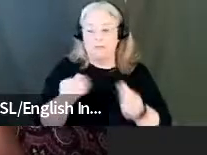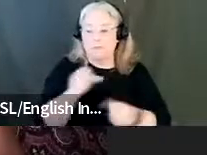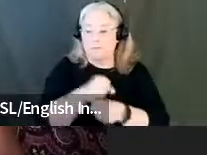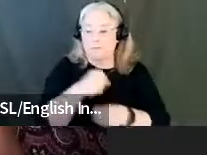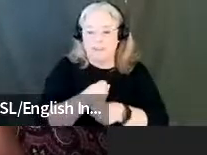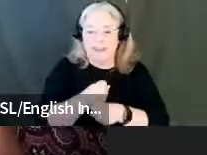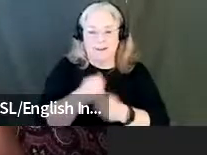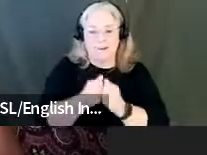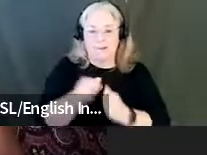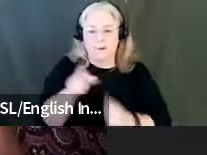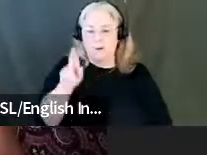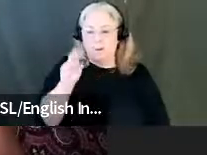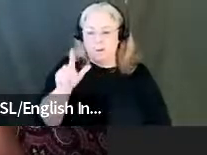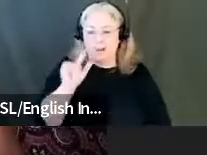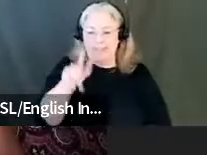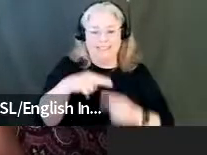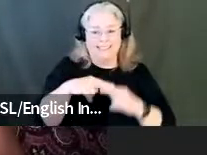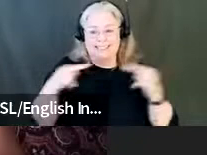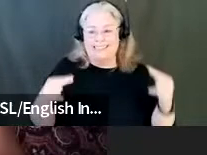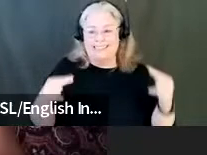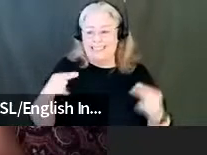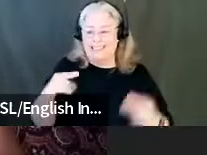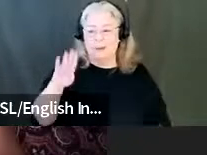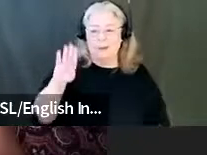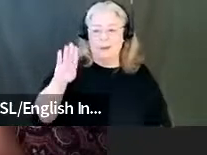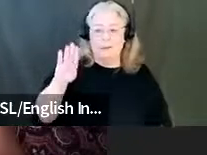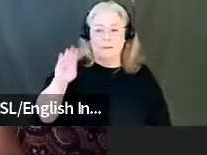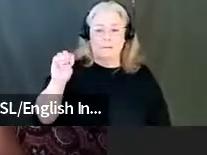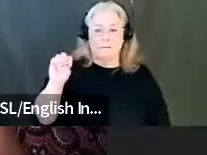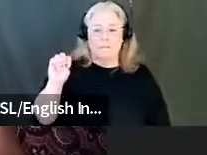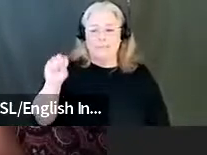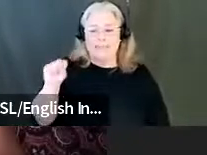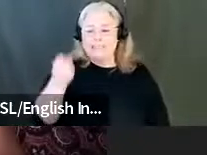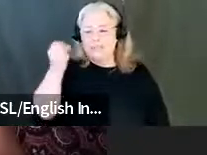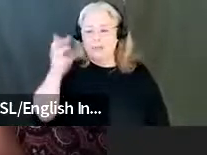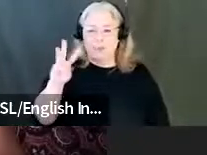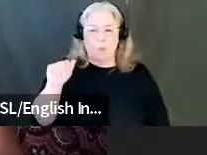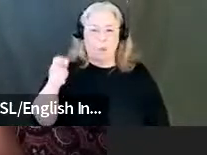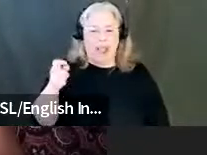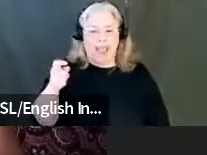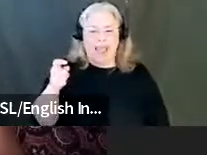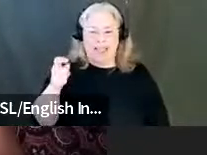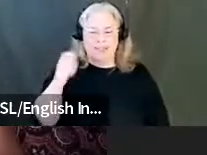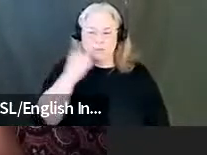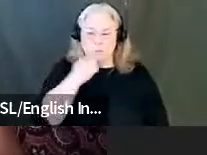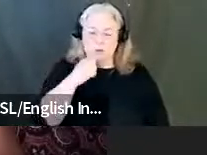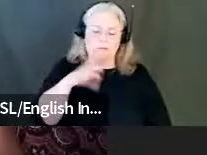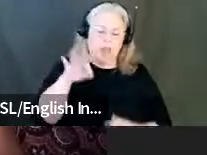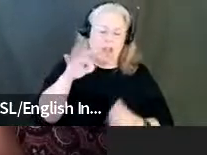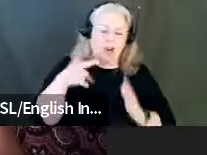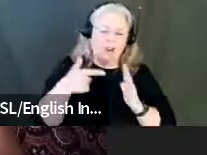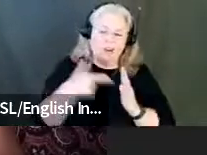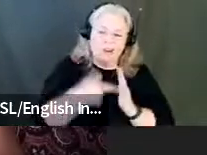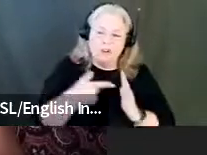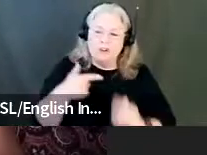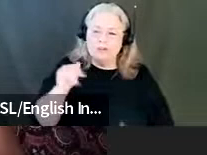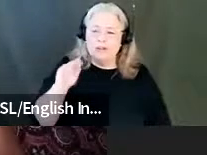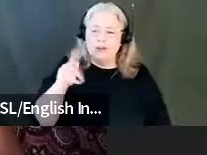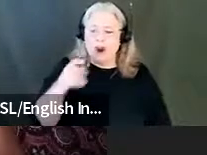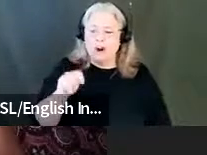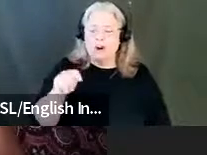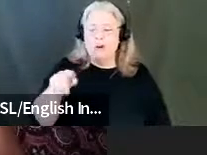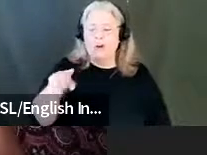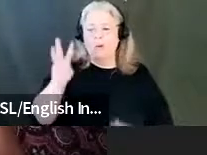a roll of this tape. It's this beeswaxy material. You can find it at Target, Walmart, Lowe's,